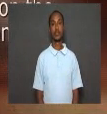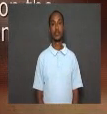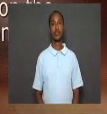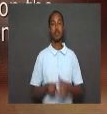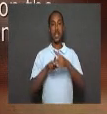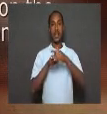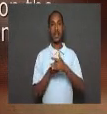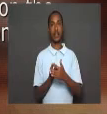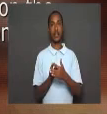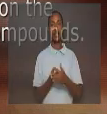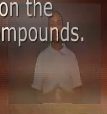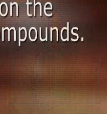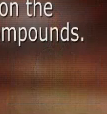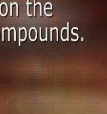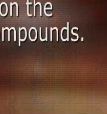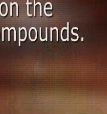Begin.